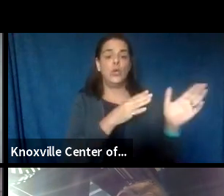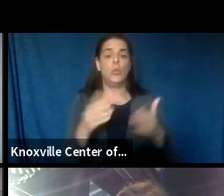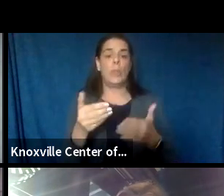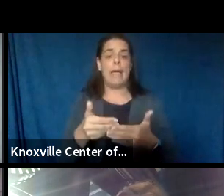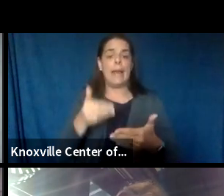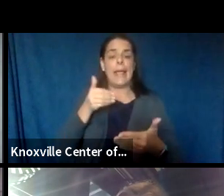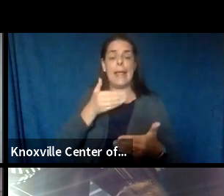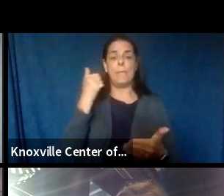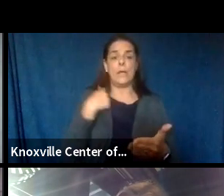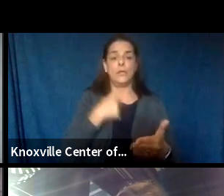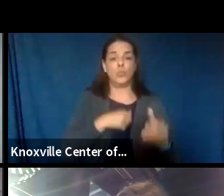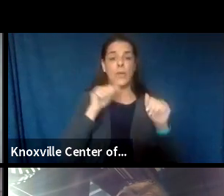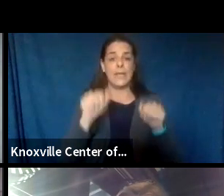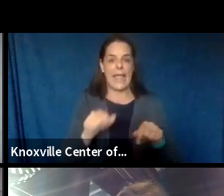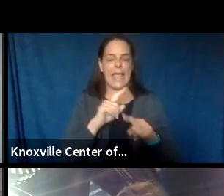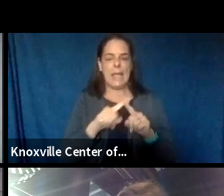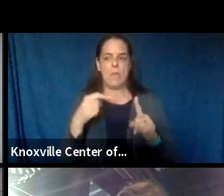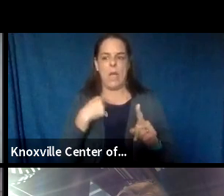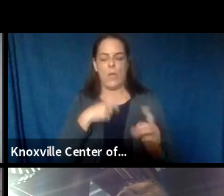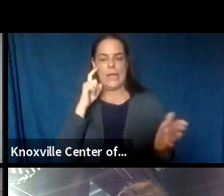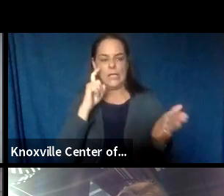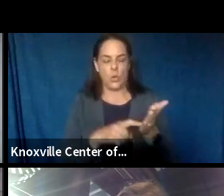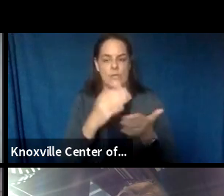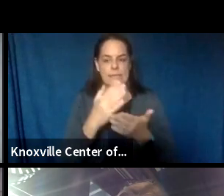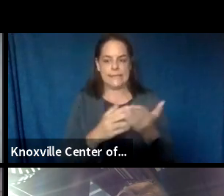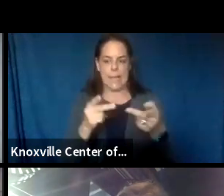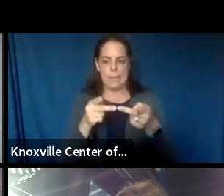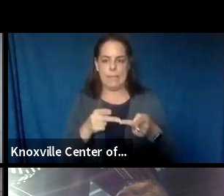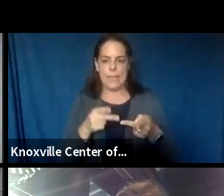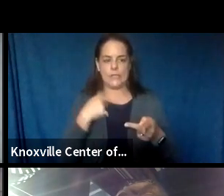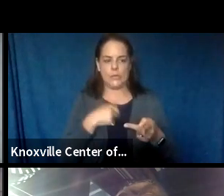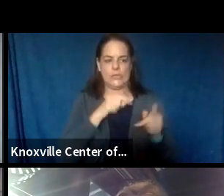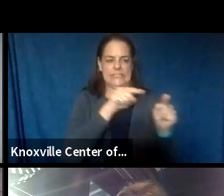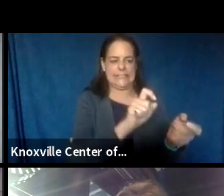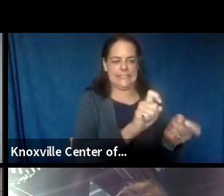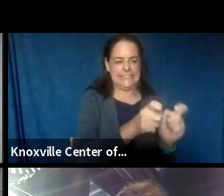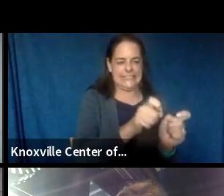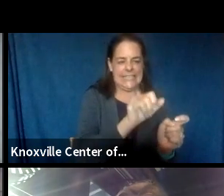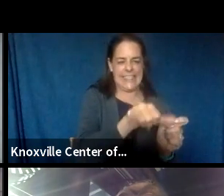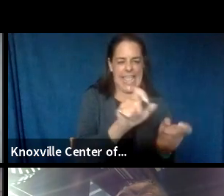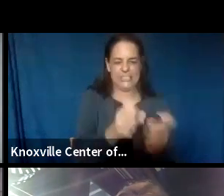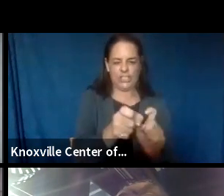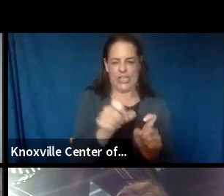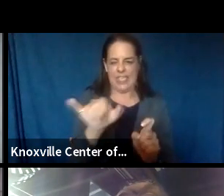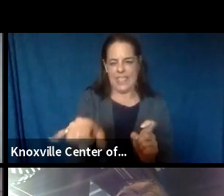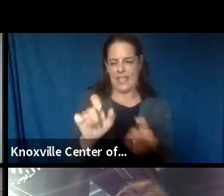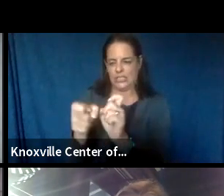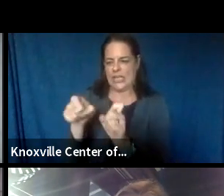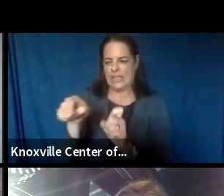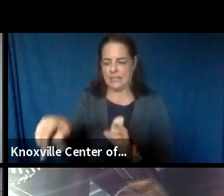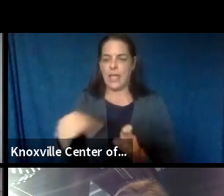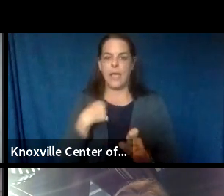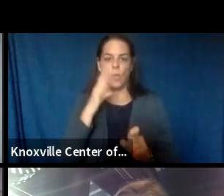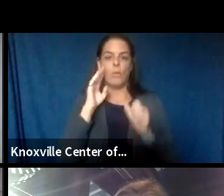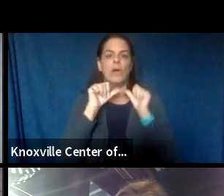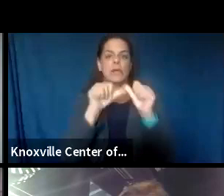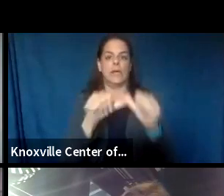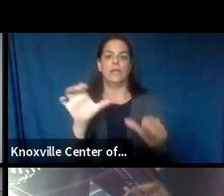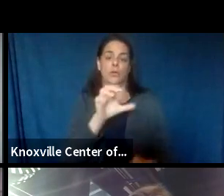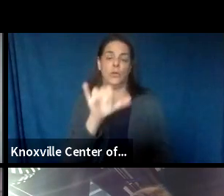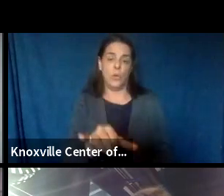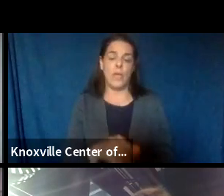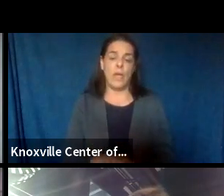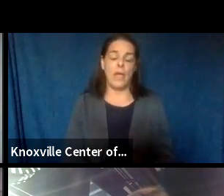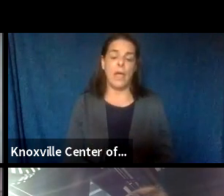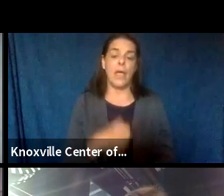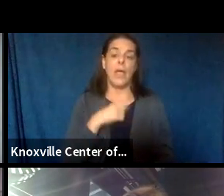but we are seeing that there's some areas that we can go back and tweak to improve further, and we'll continue to do that. And I'm sure as things go along,